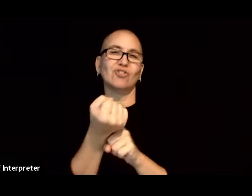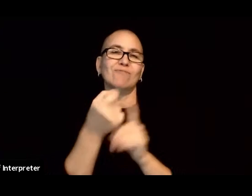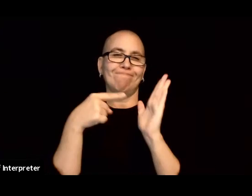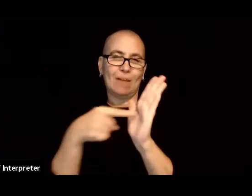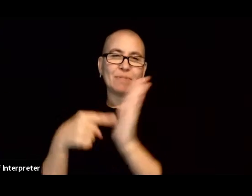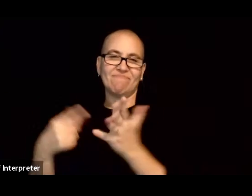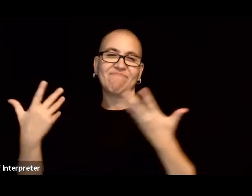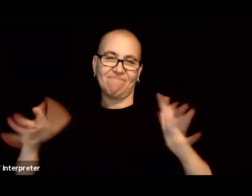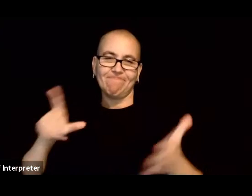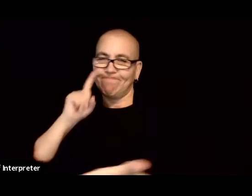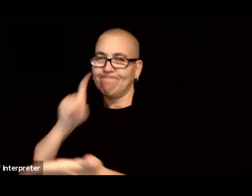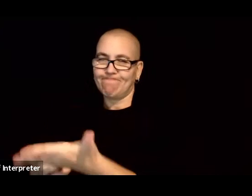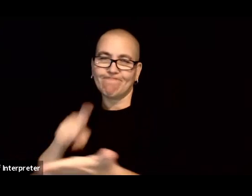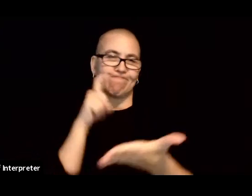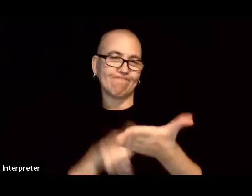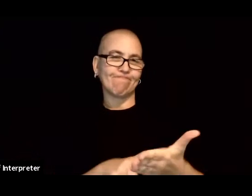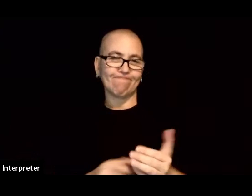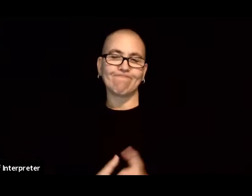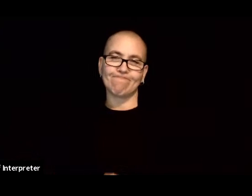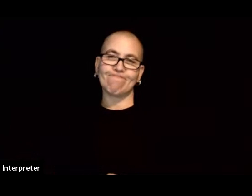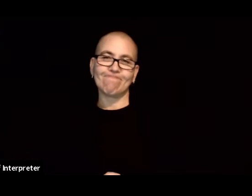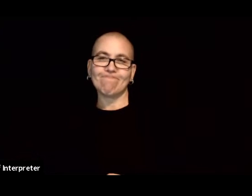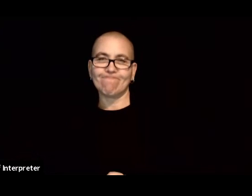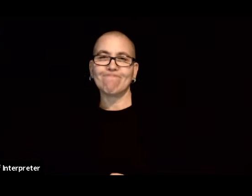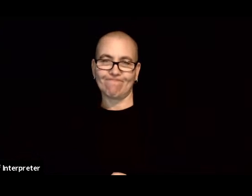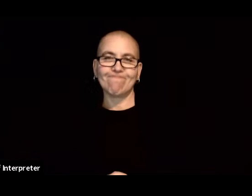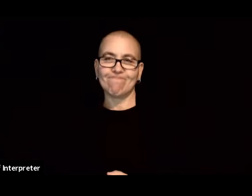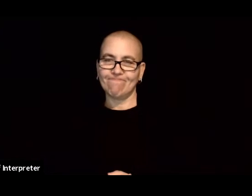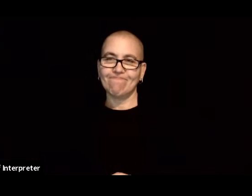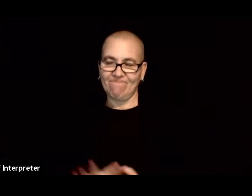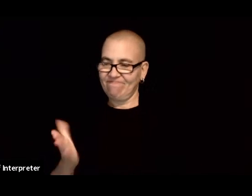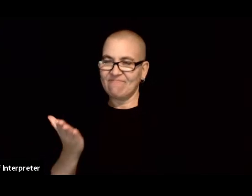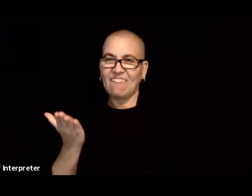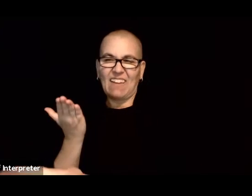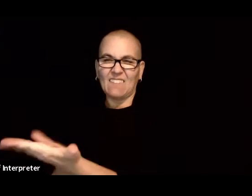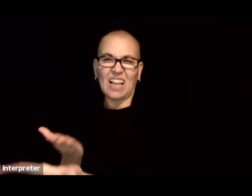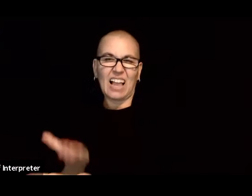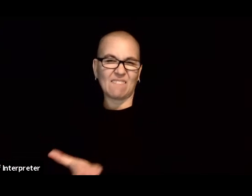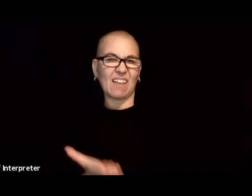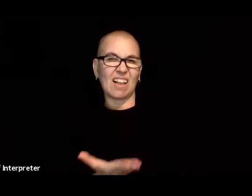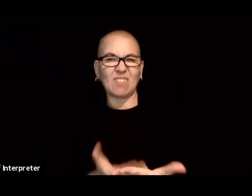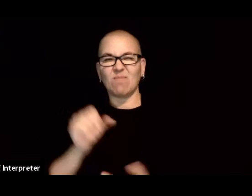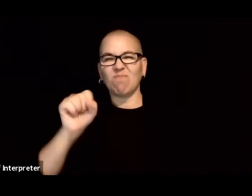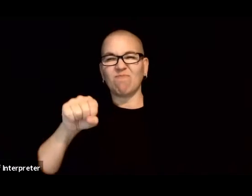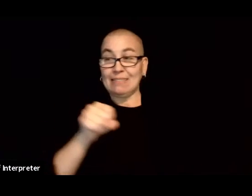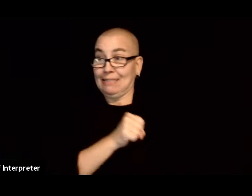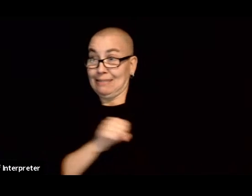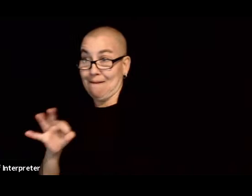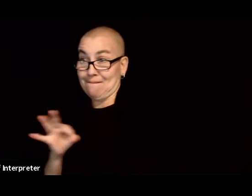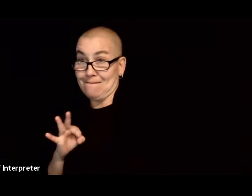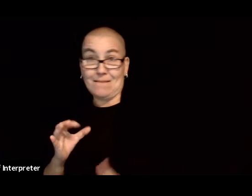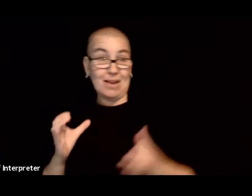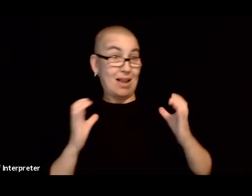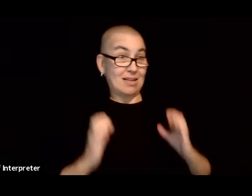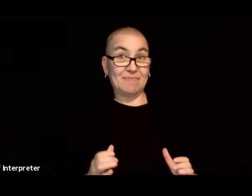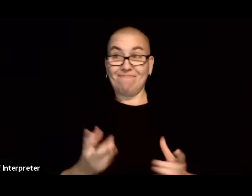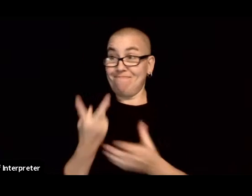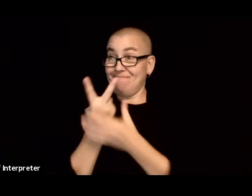had evidence of both the staff and the customers having COVID.